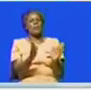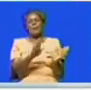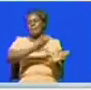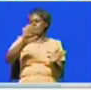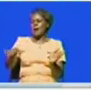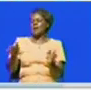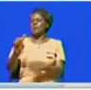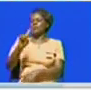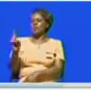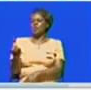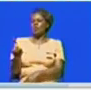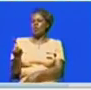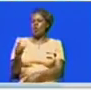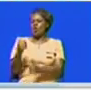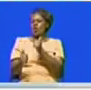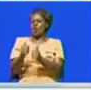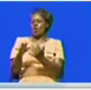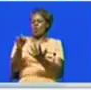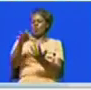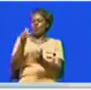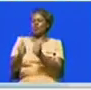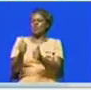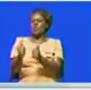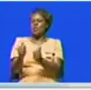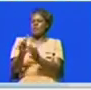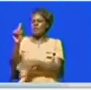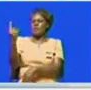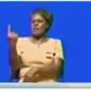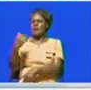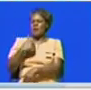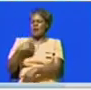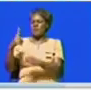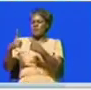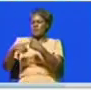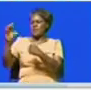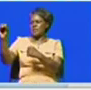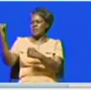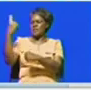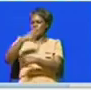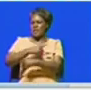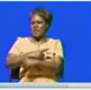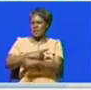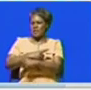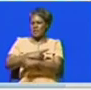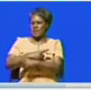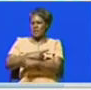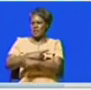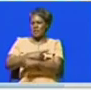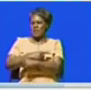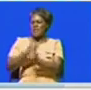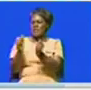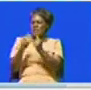your question. What are the options? First of all, we have 60 days under the Constitution. It need not